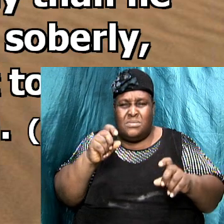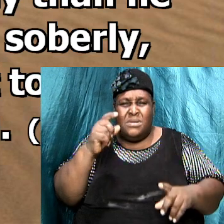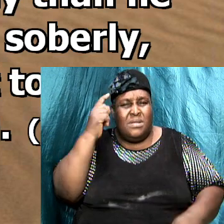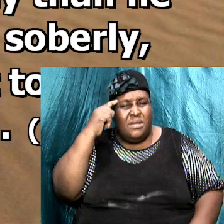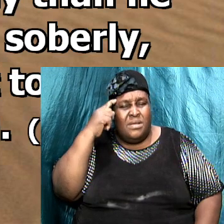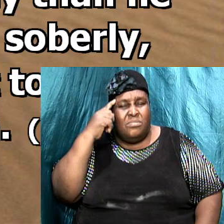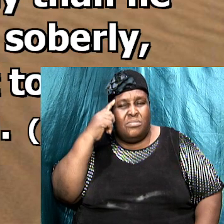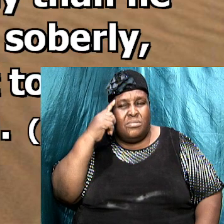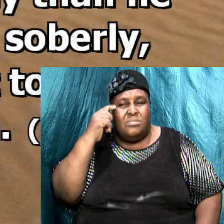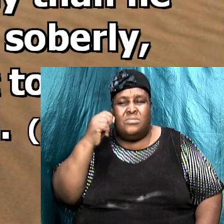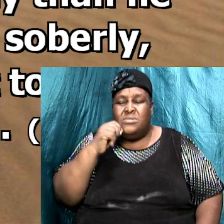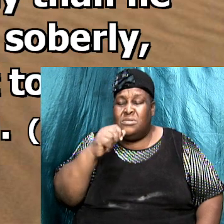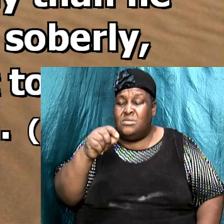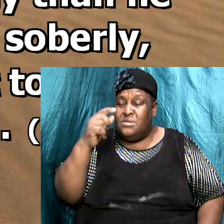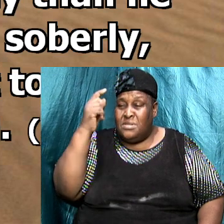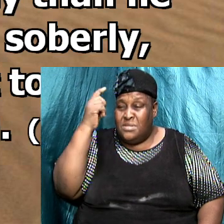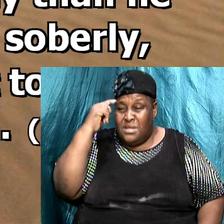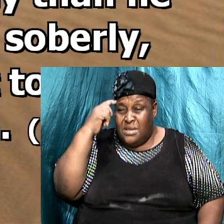think soberly,